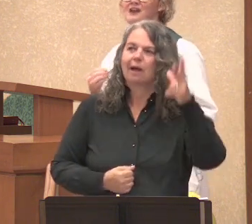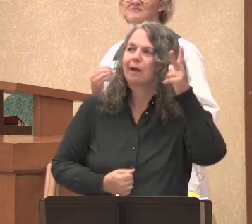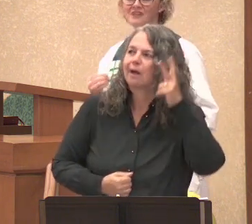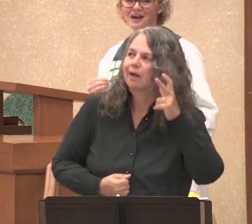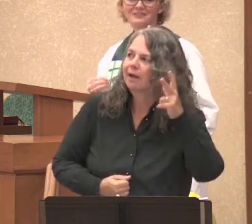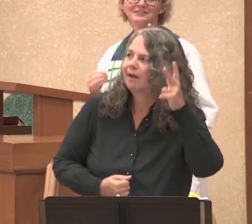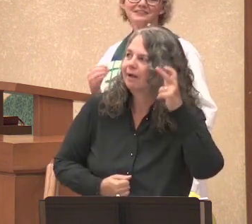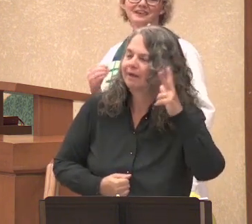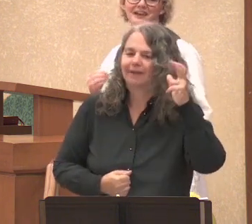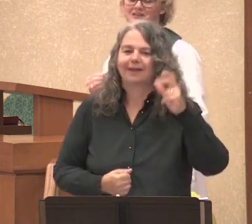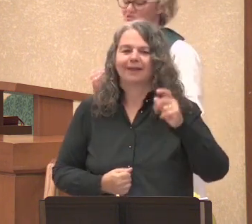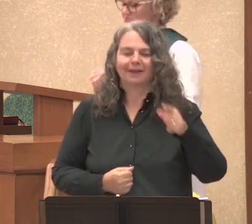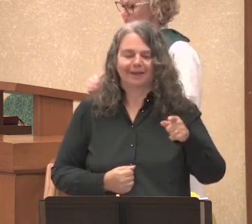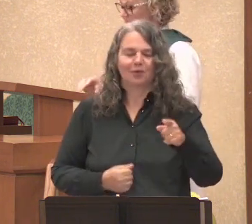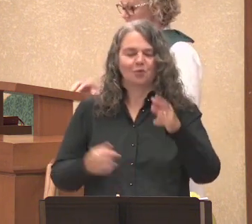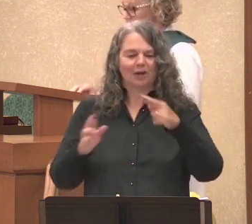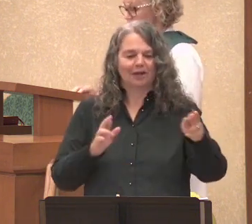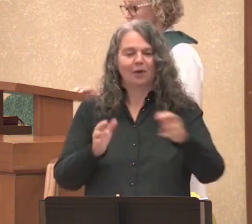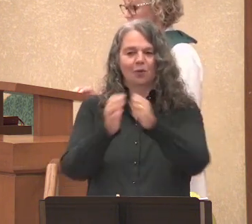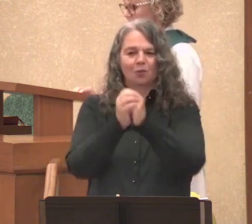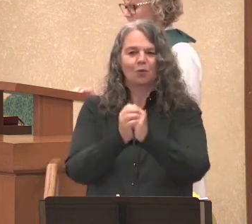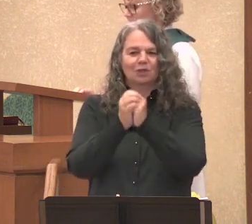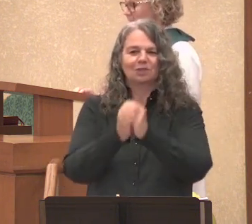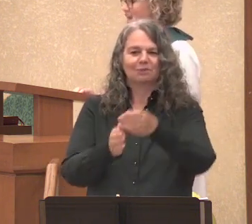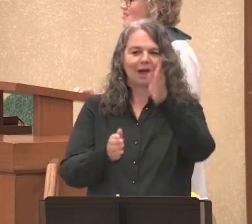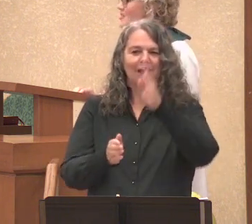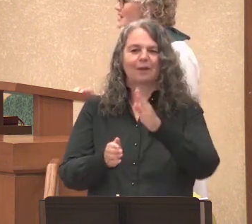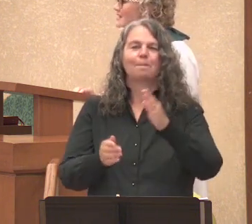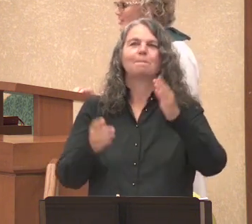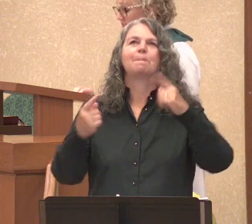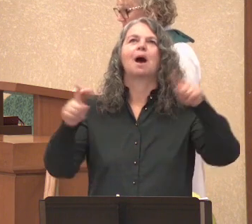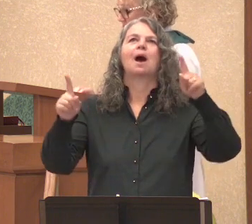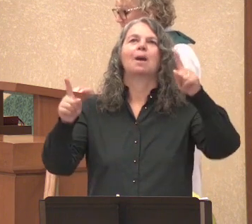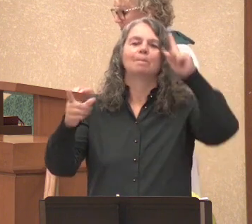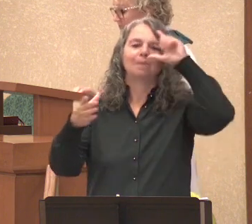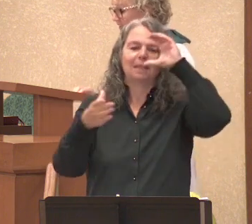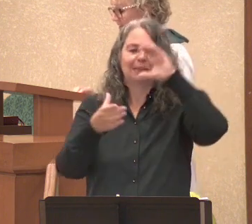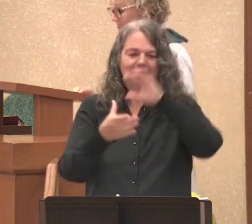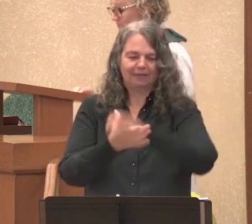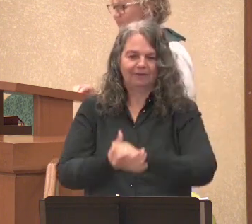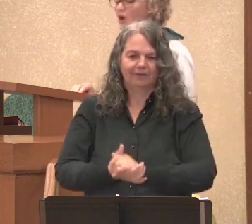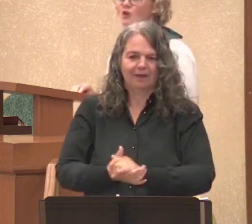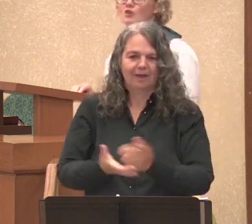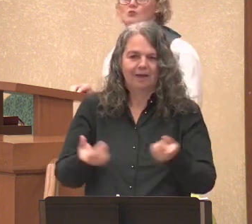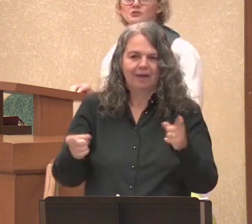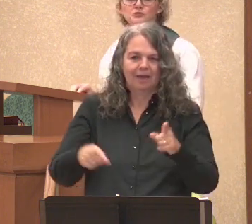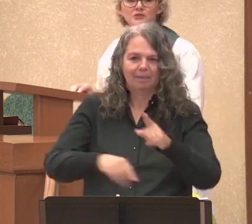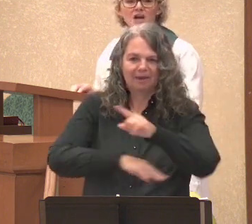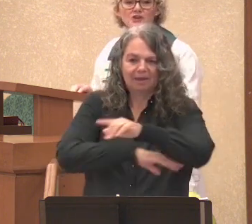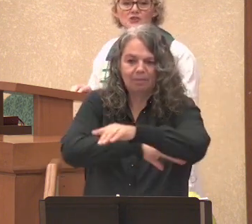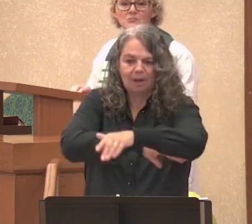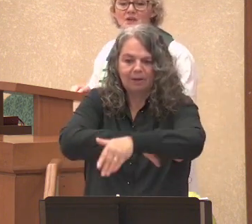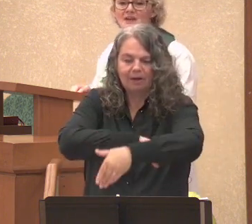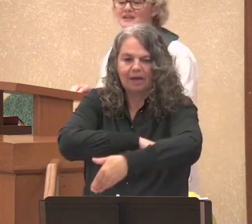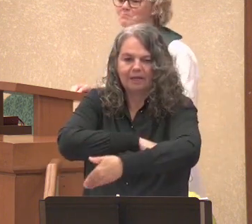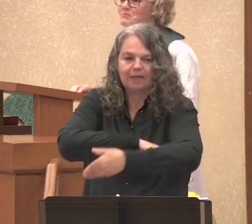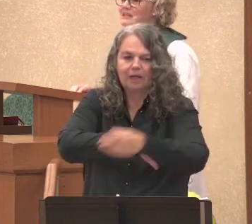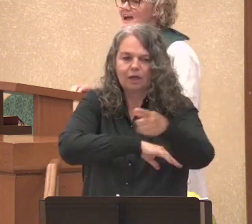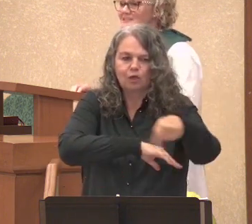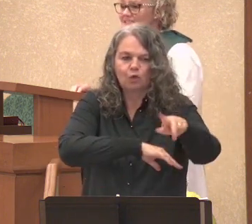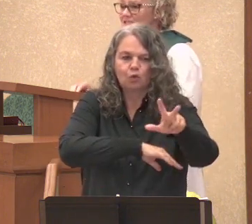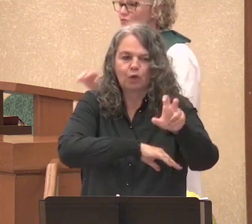worship God finally and to believe. Then, in the middle of the night, those 300